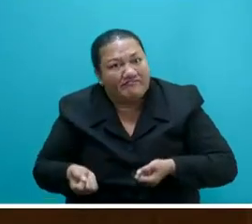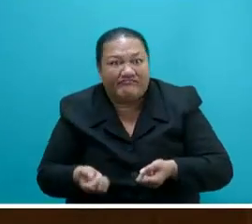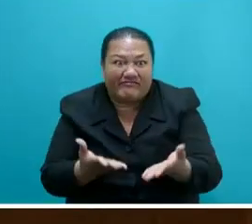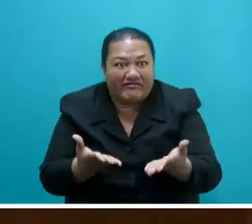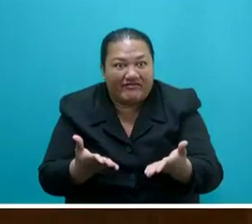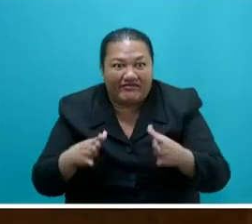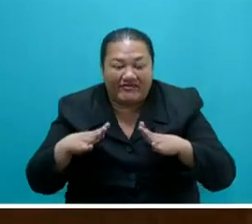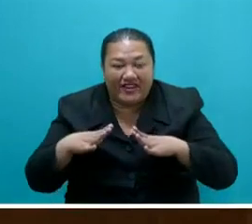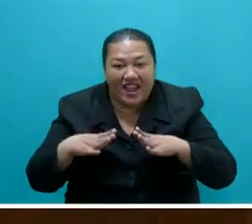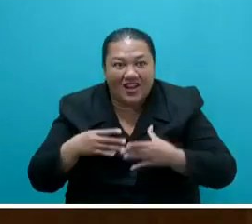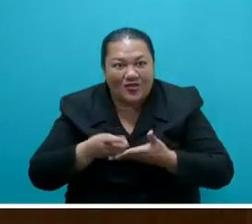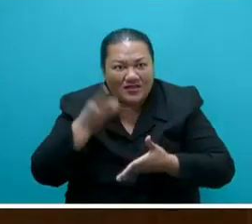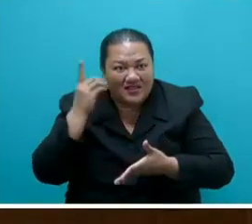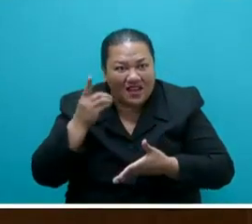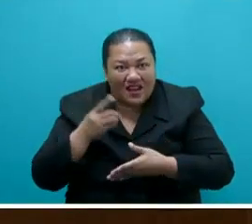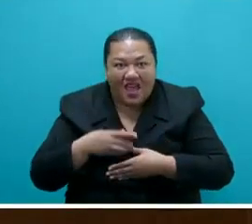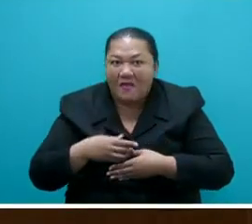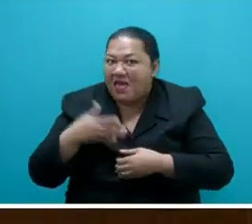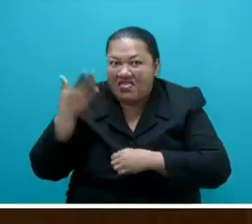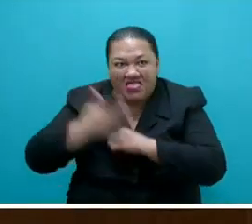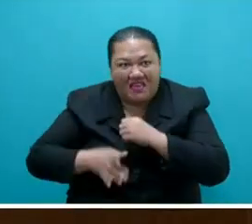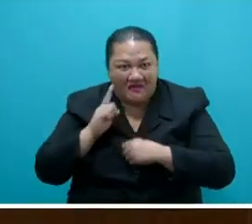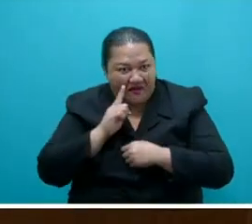Honorable Speaker,